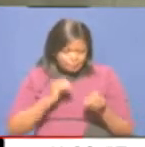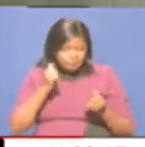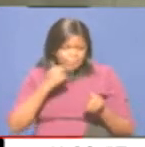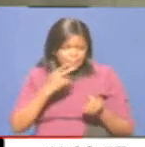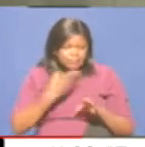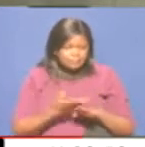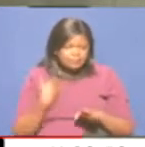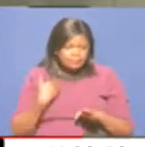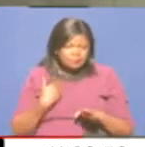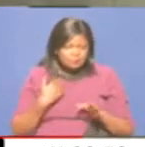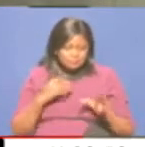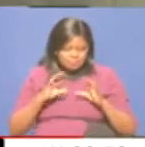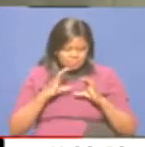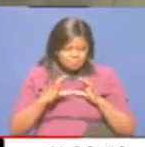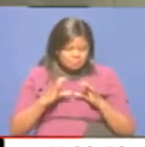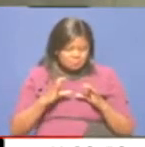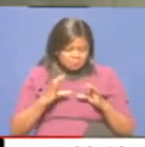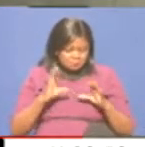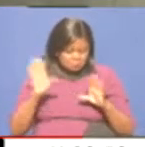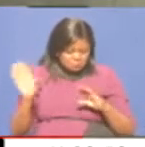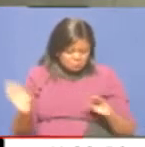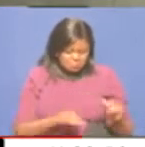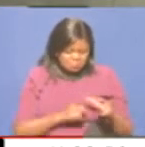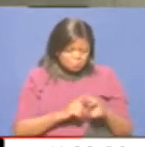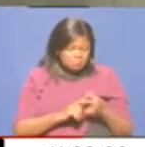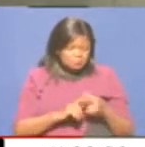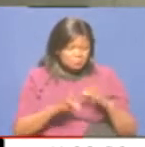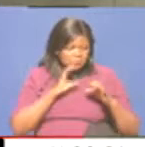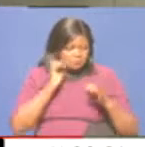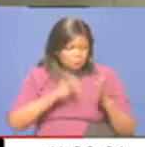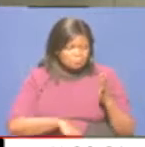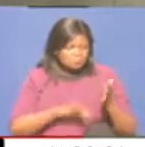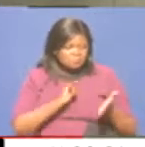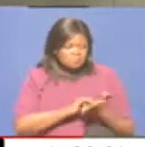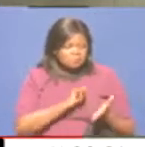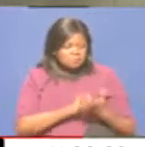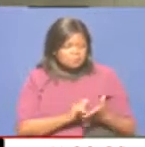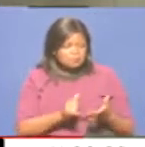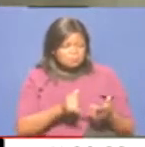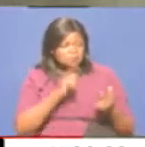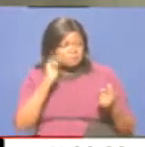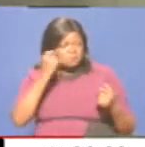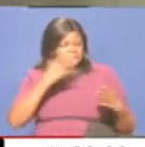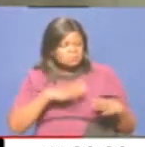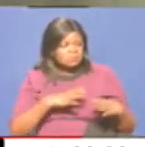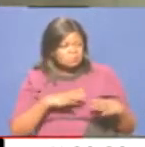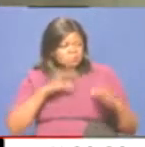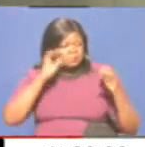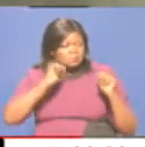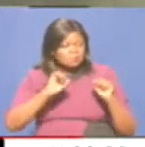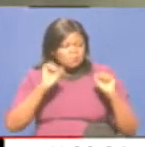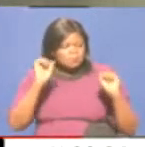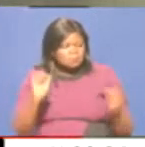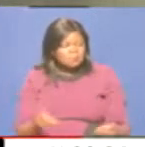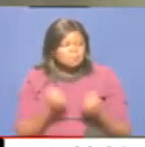The conversation has moved, and the conversation is at the heart of Kenyans. How do we secure our melting economy? And that is the